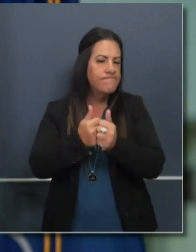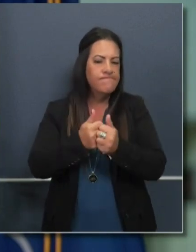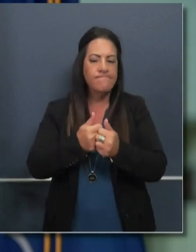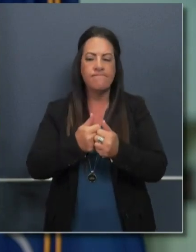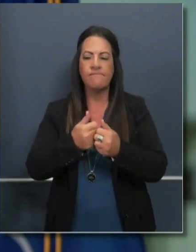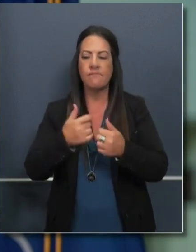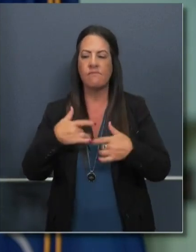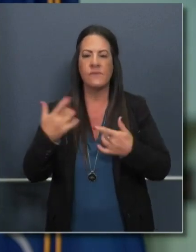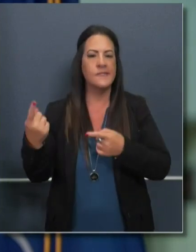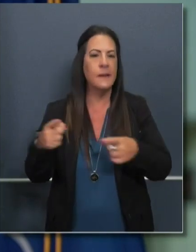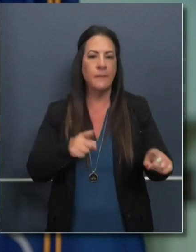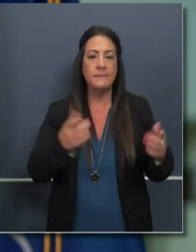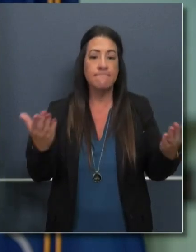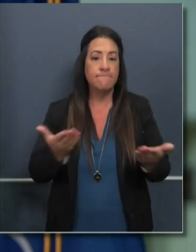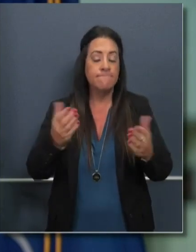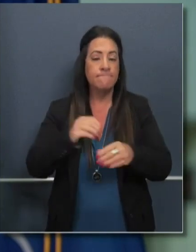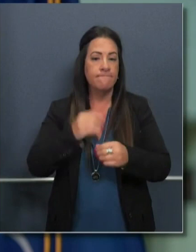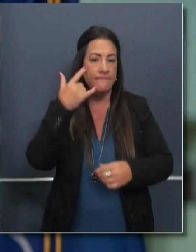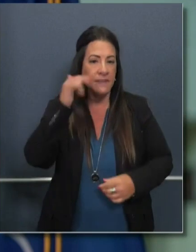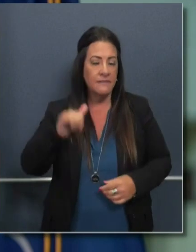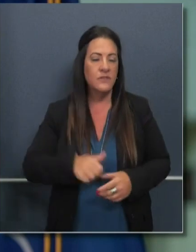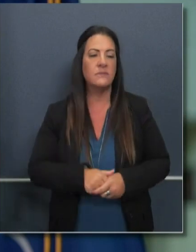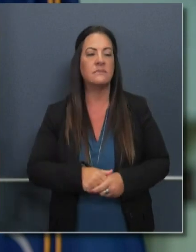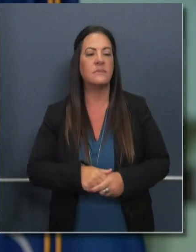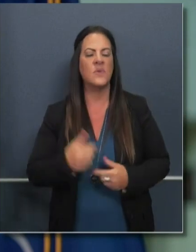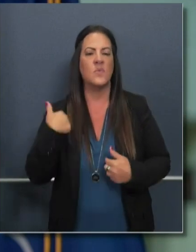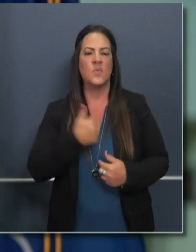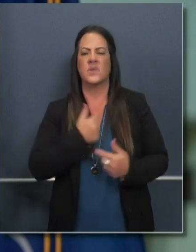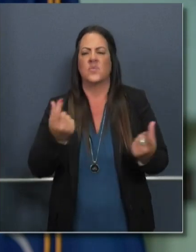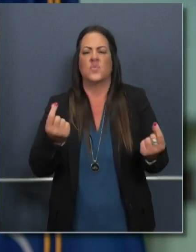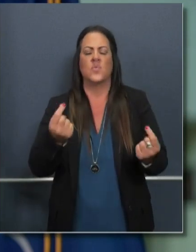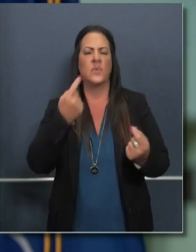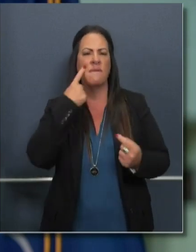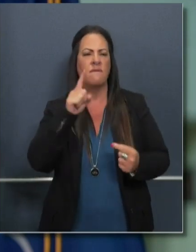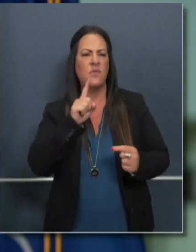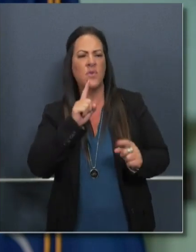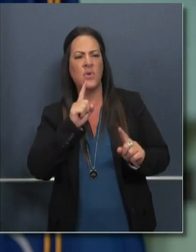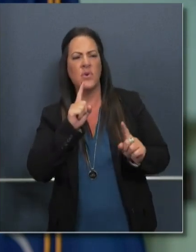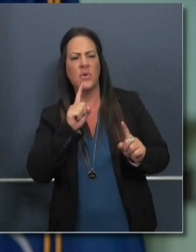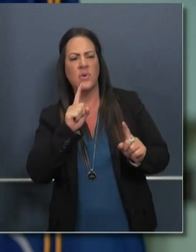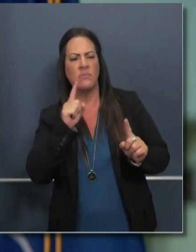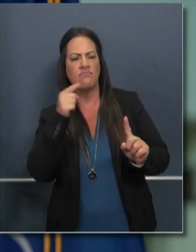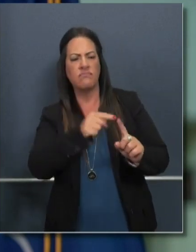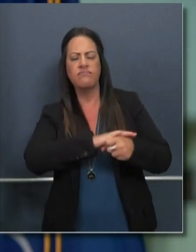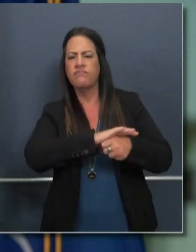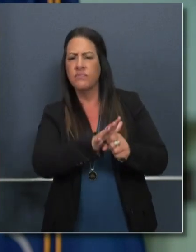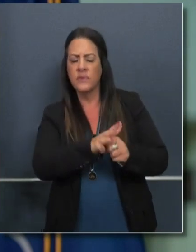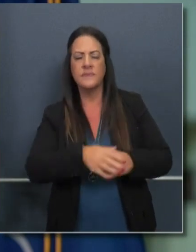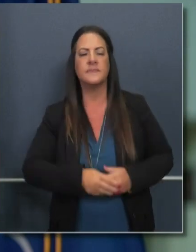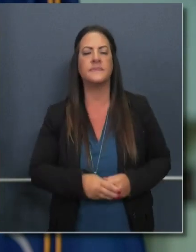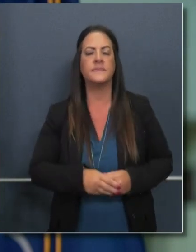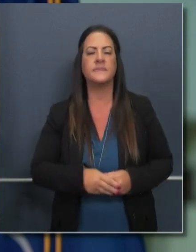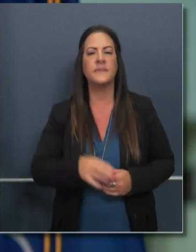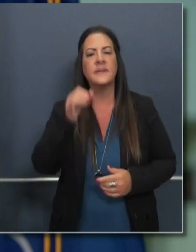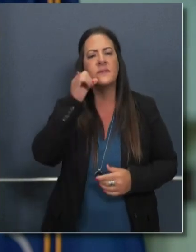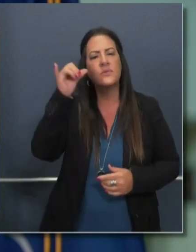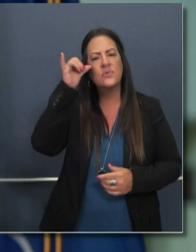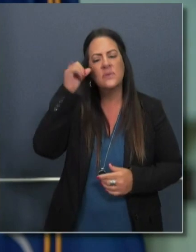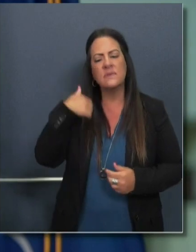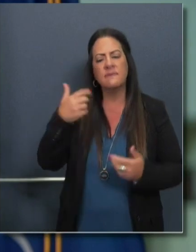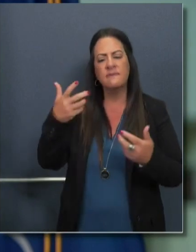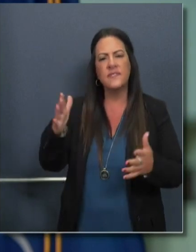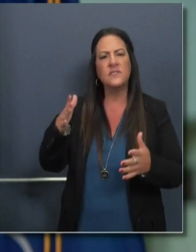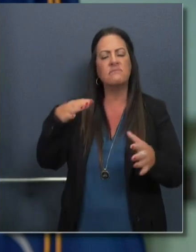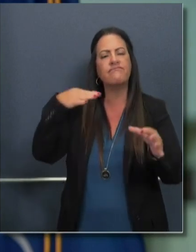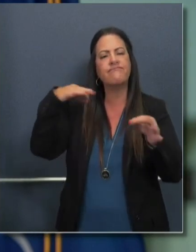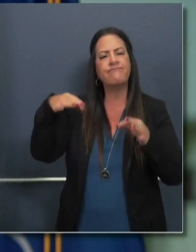we are as a state related to our response to COVID-19 and where we are going. Yesterday, I laid out in